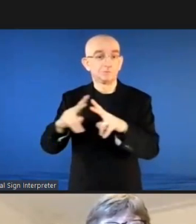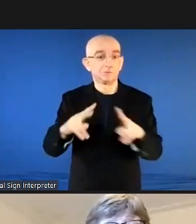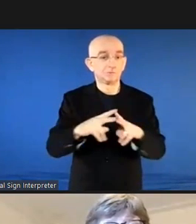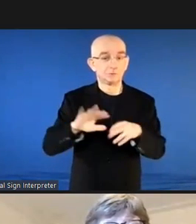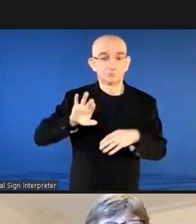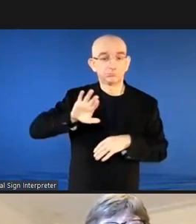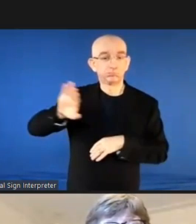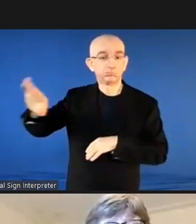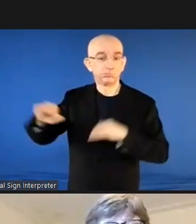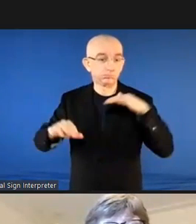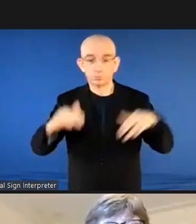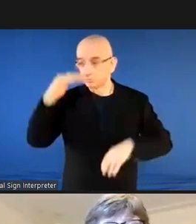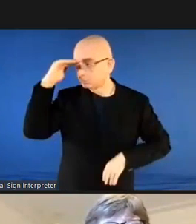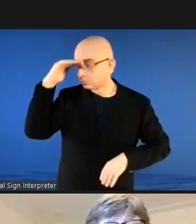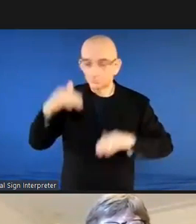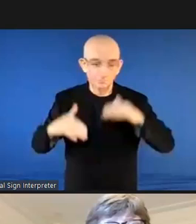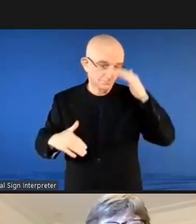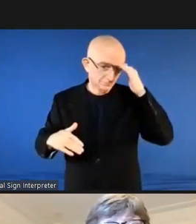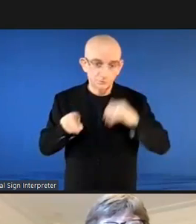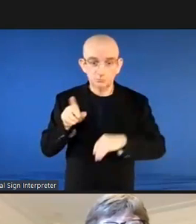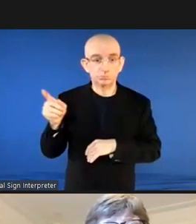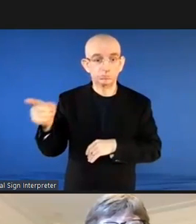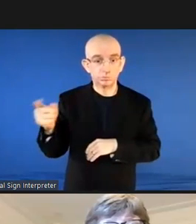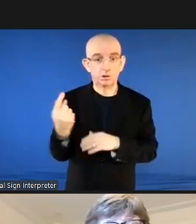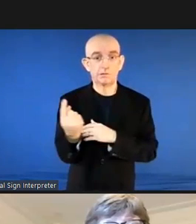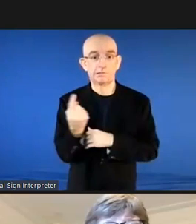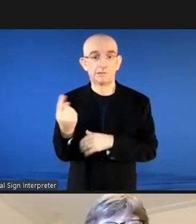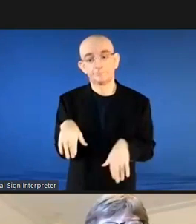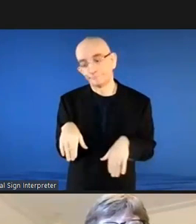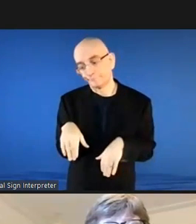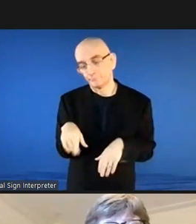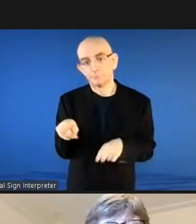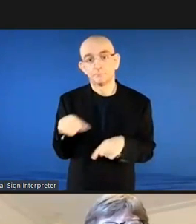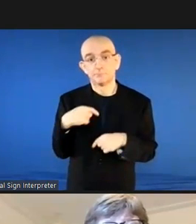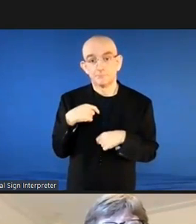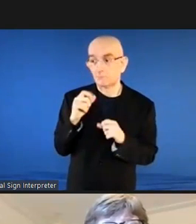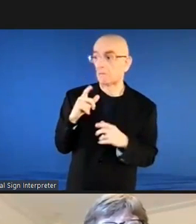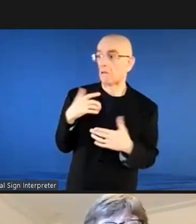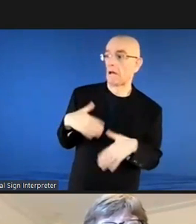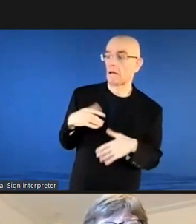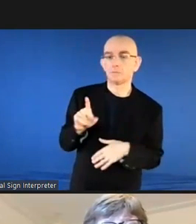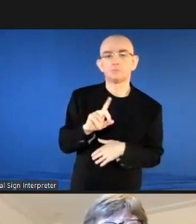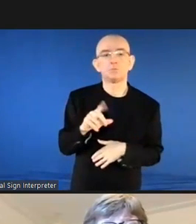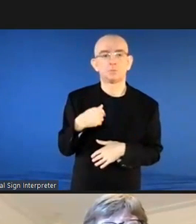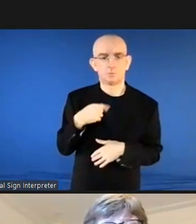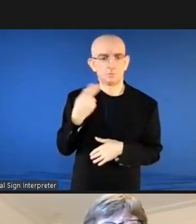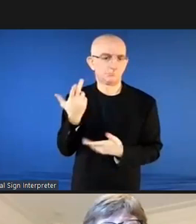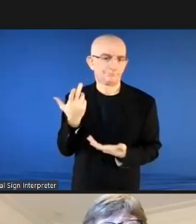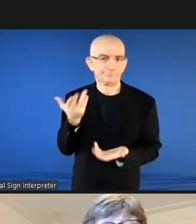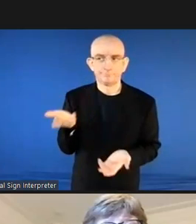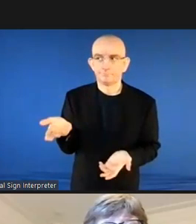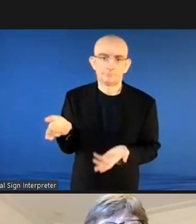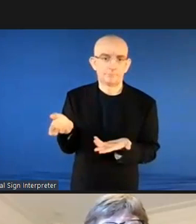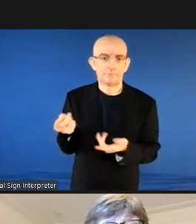all. They're probably deaf child who's there sitting in one village and not having any knowledge that there is